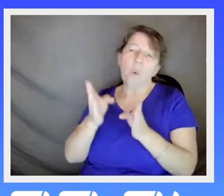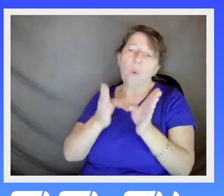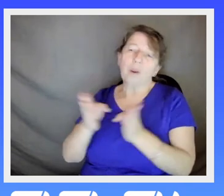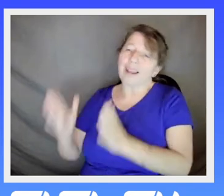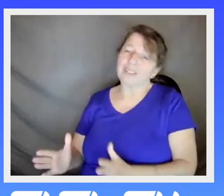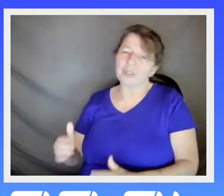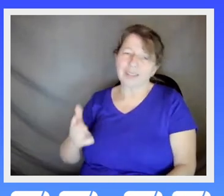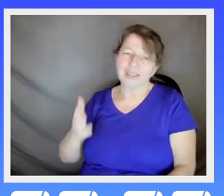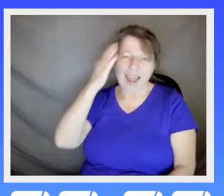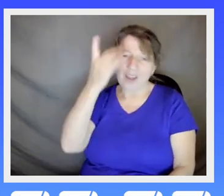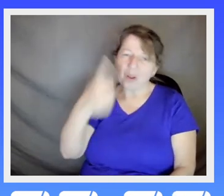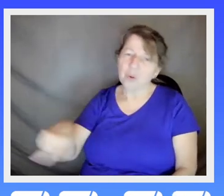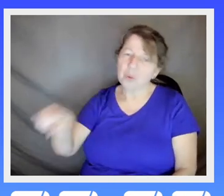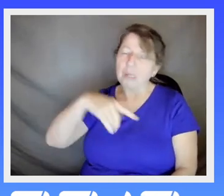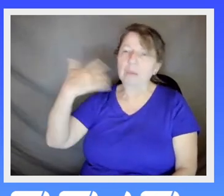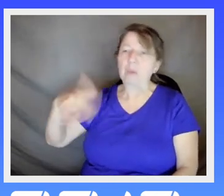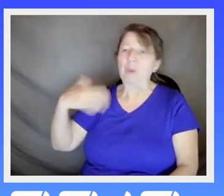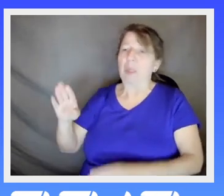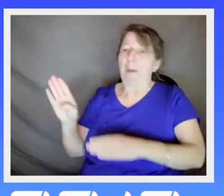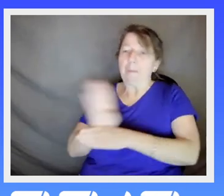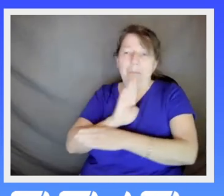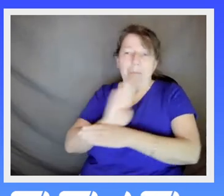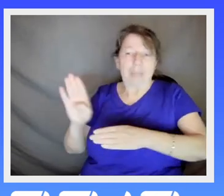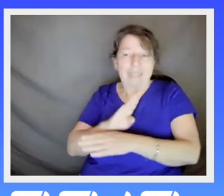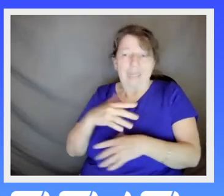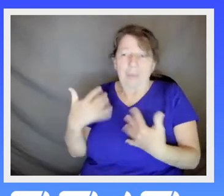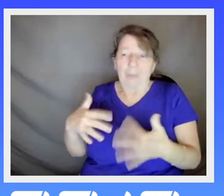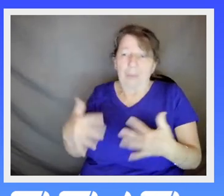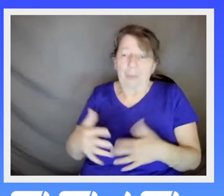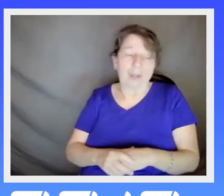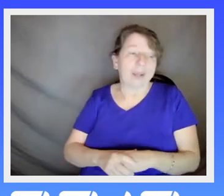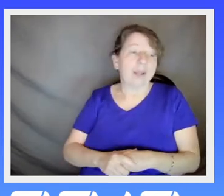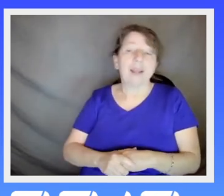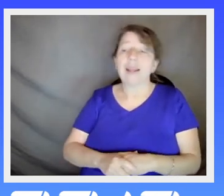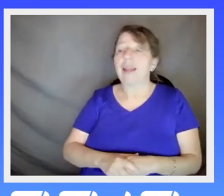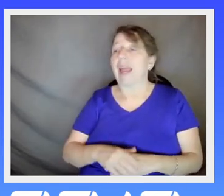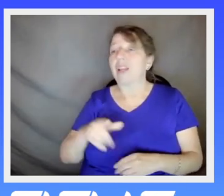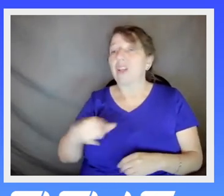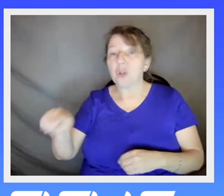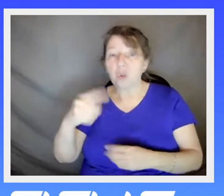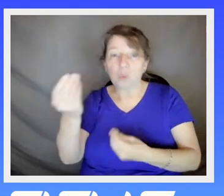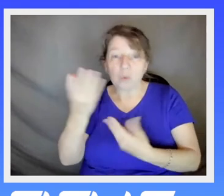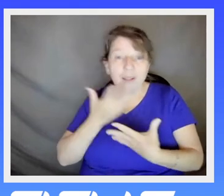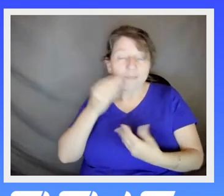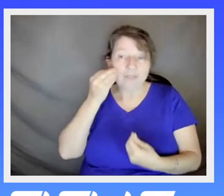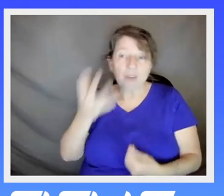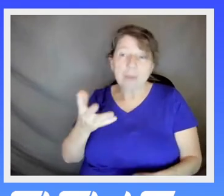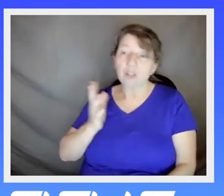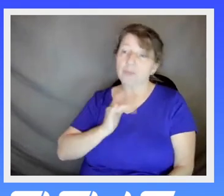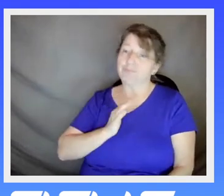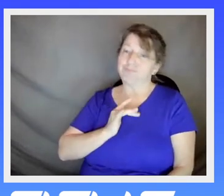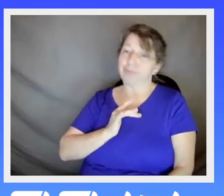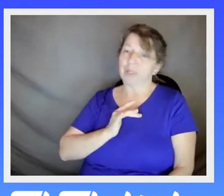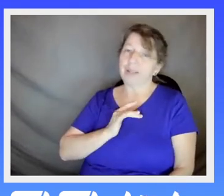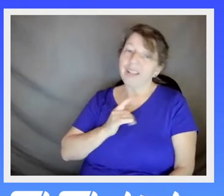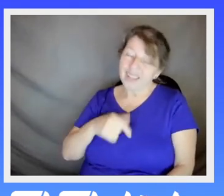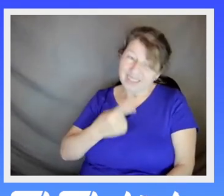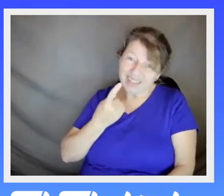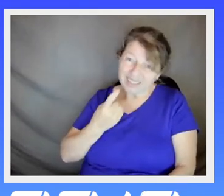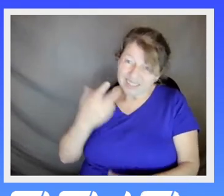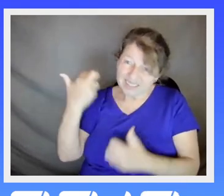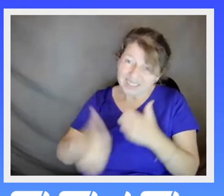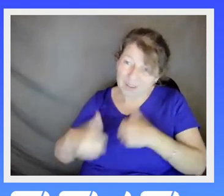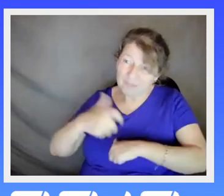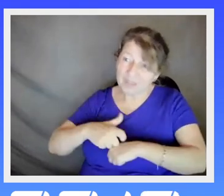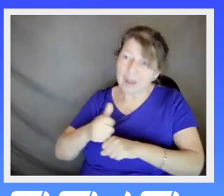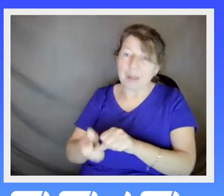are, and when we talk about this particular community and the data you shared, it's a tough time. We are still in this pandemic. People are still